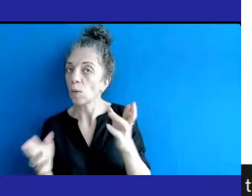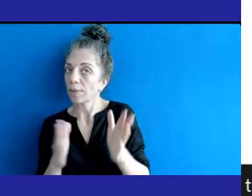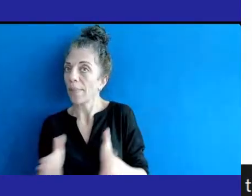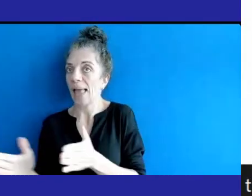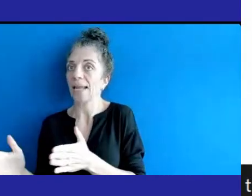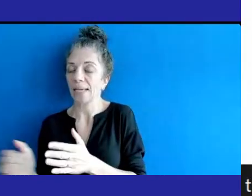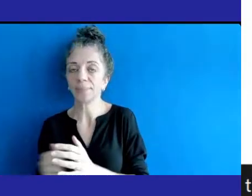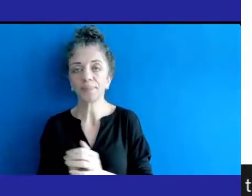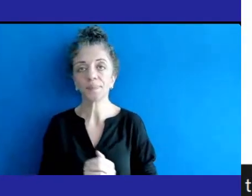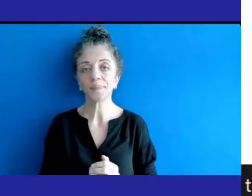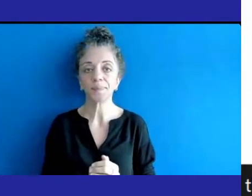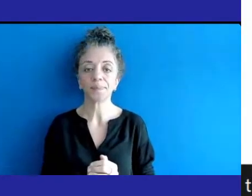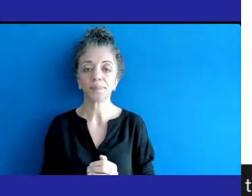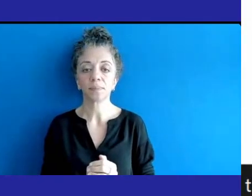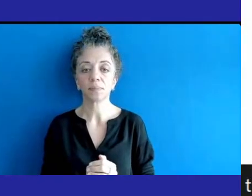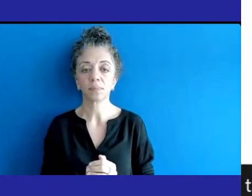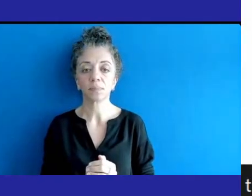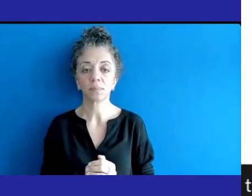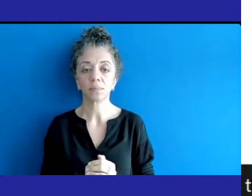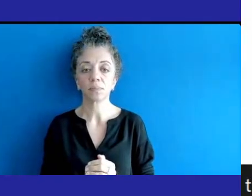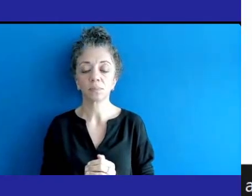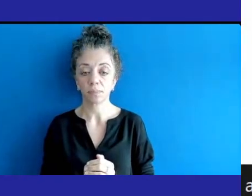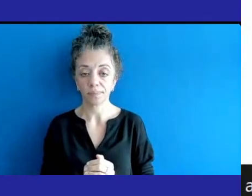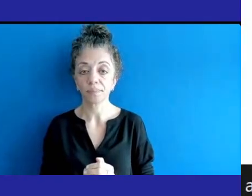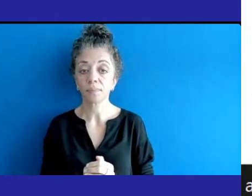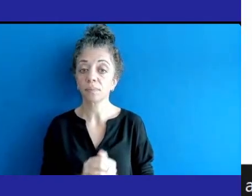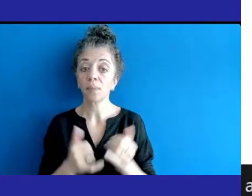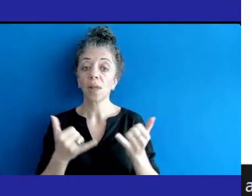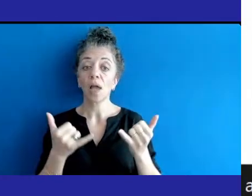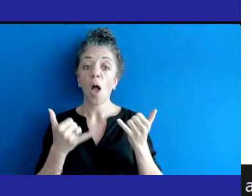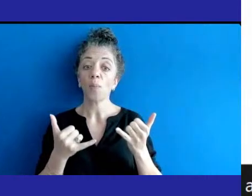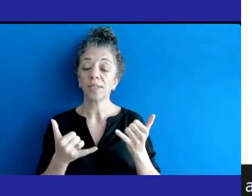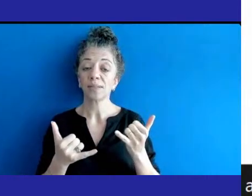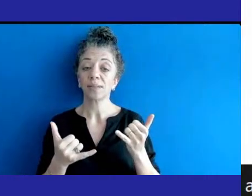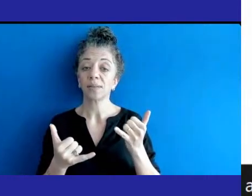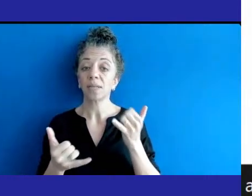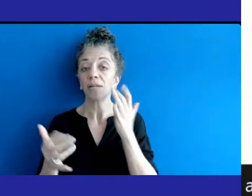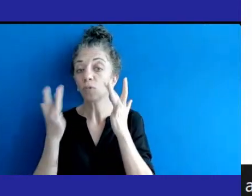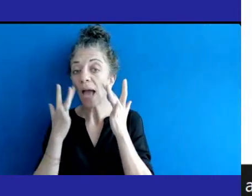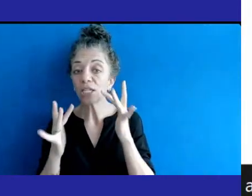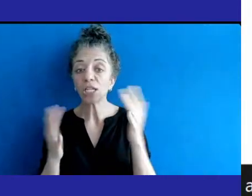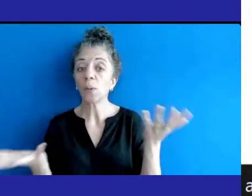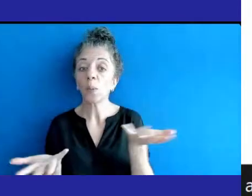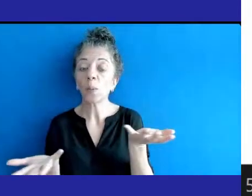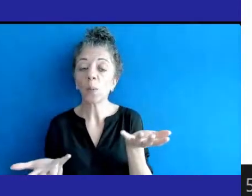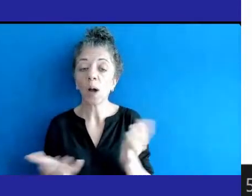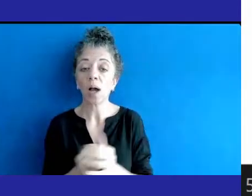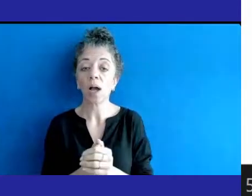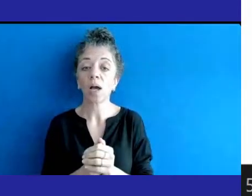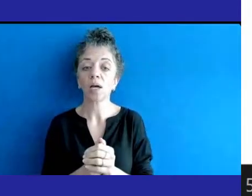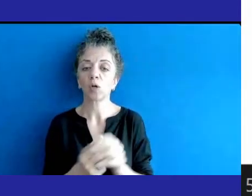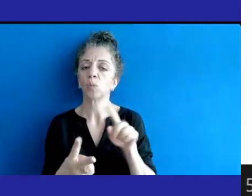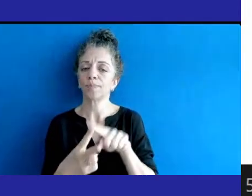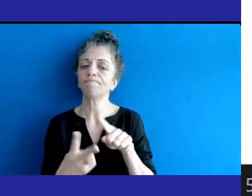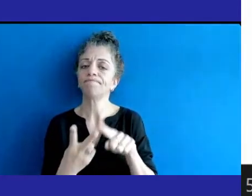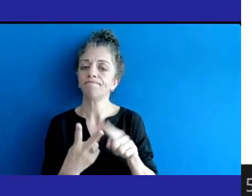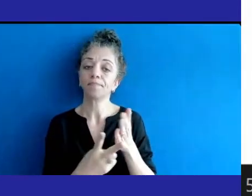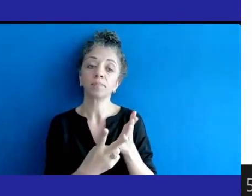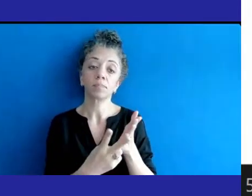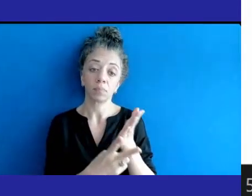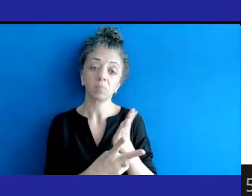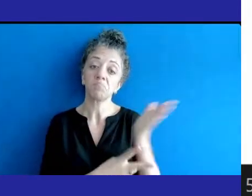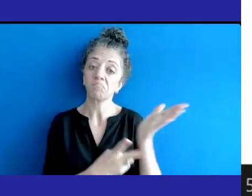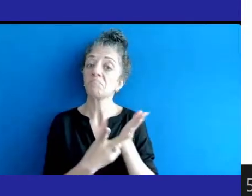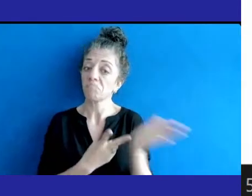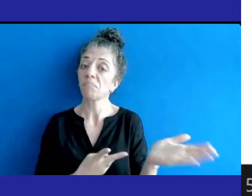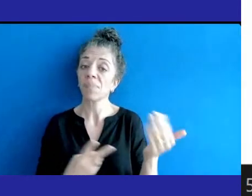slide. So at present, our strategy with deploying tools in this space is two-pronged. On the one hand, we've done, like I said, a